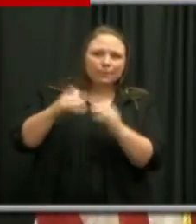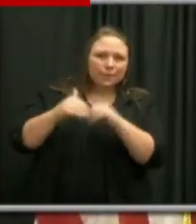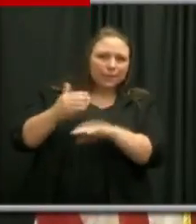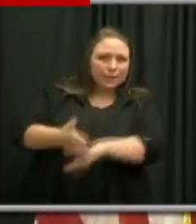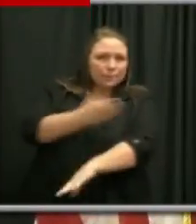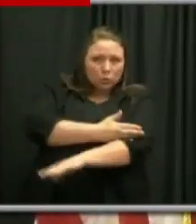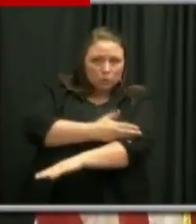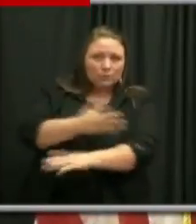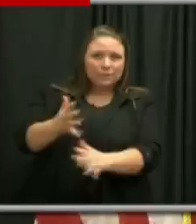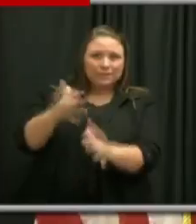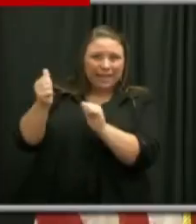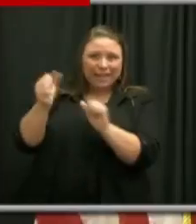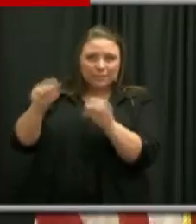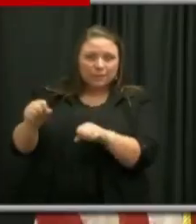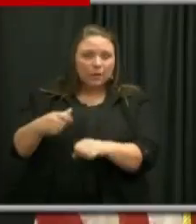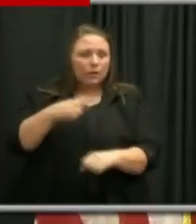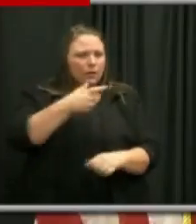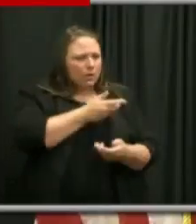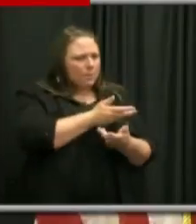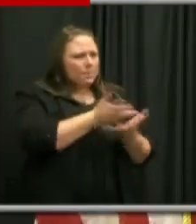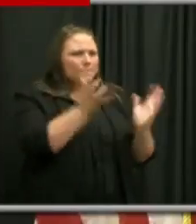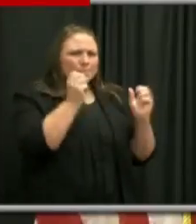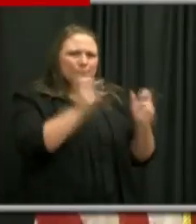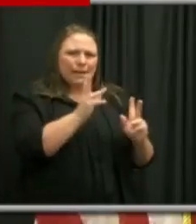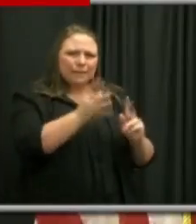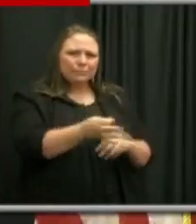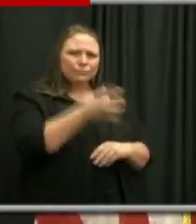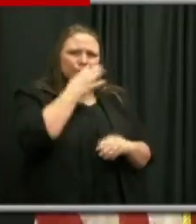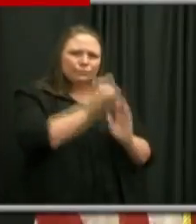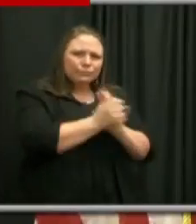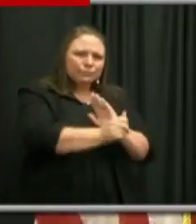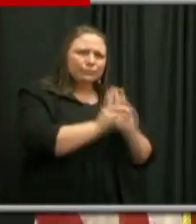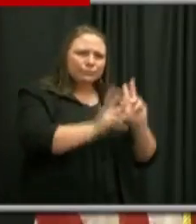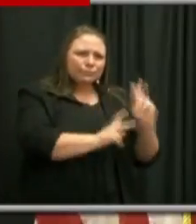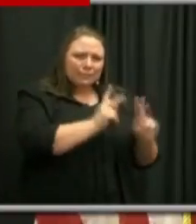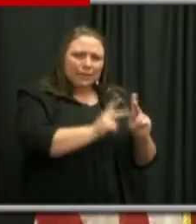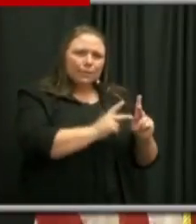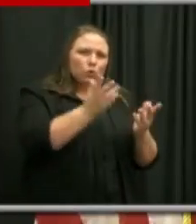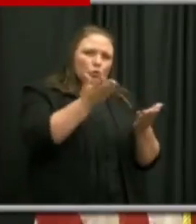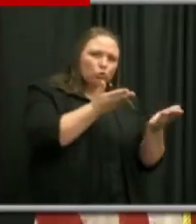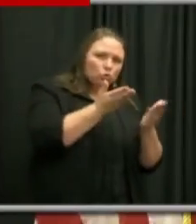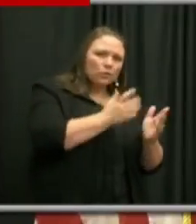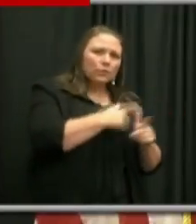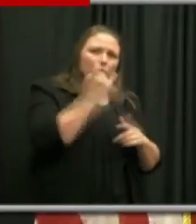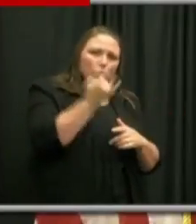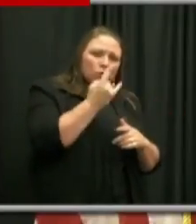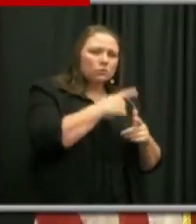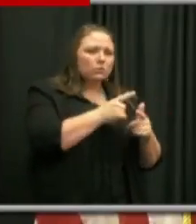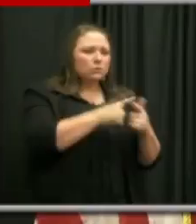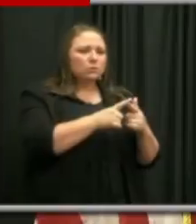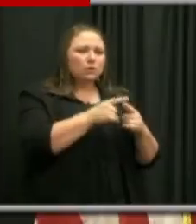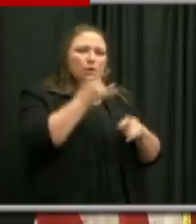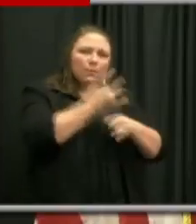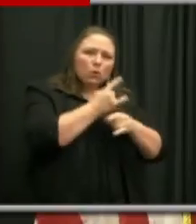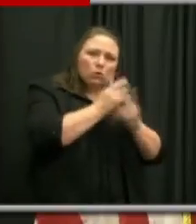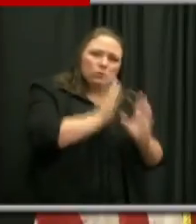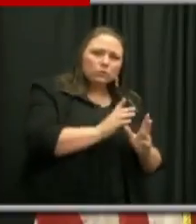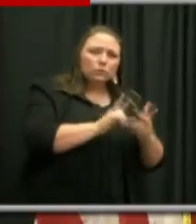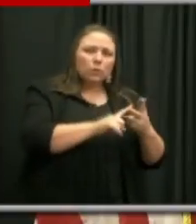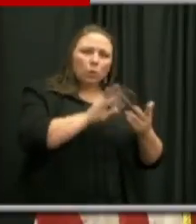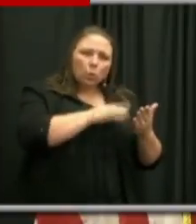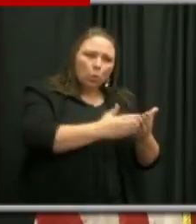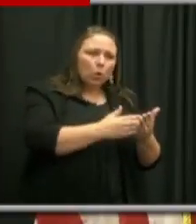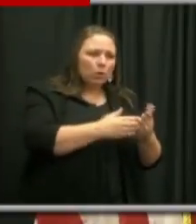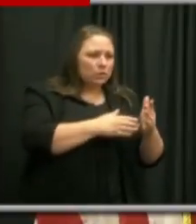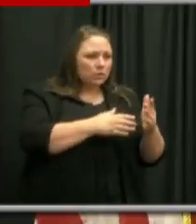Nashville, and our technology pairs those individuals, the servers, the bartenders, the cooks, with available jobs